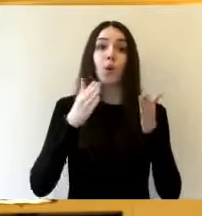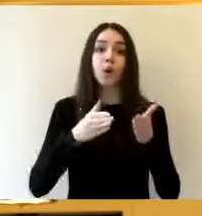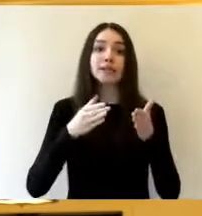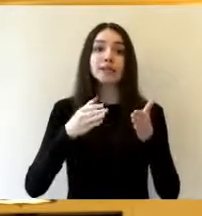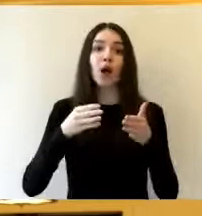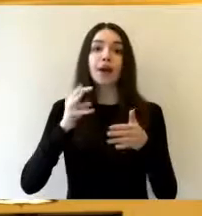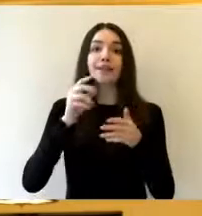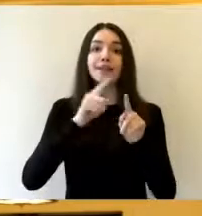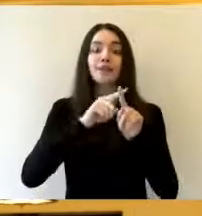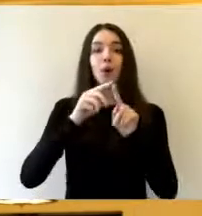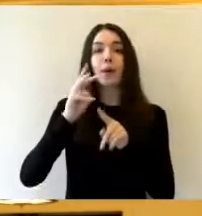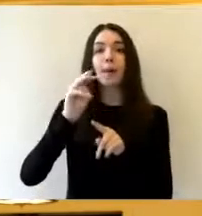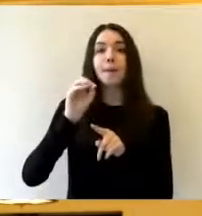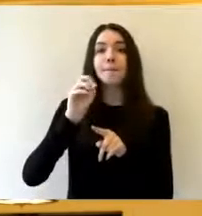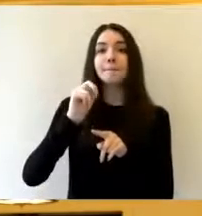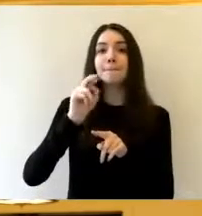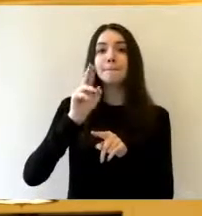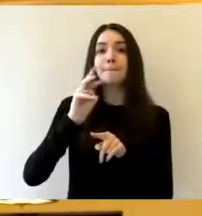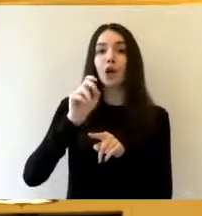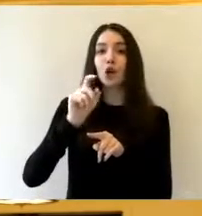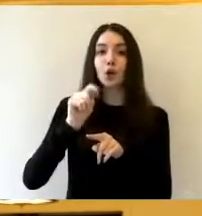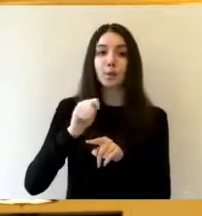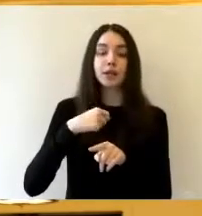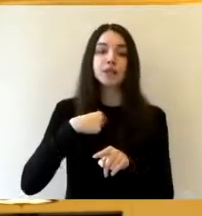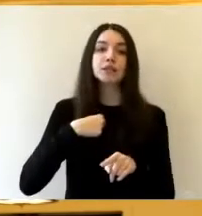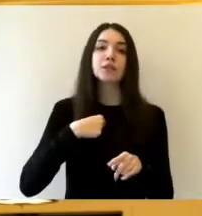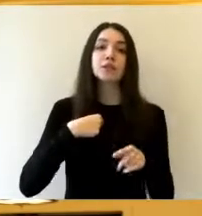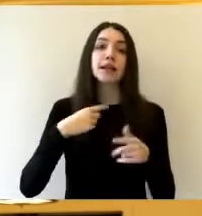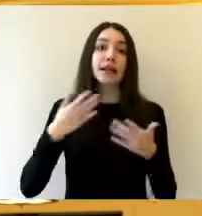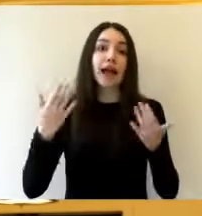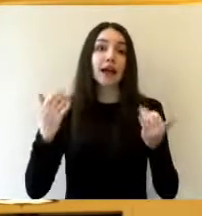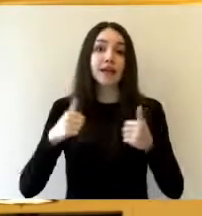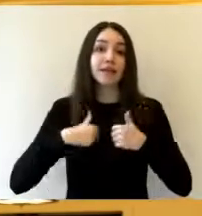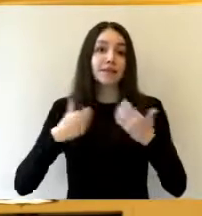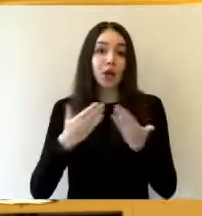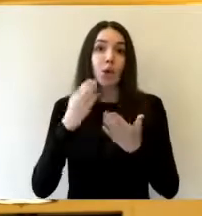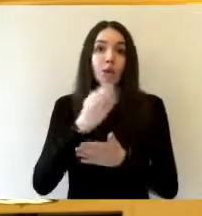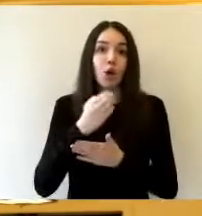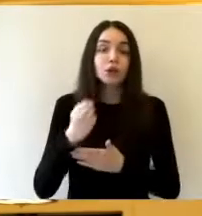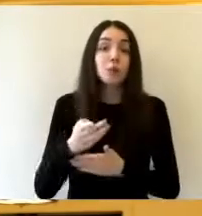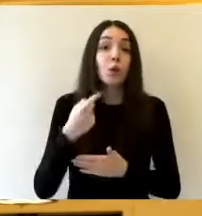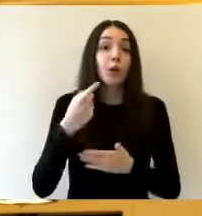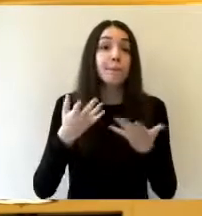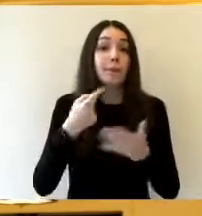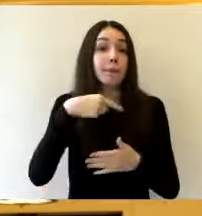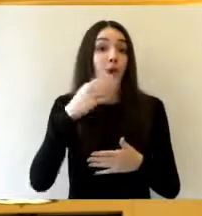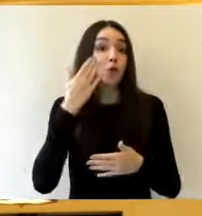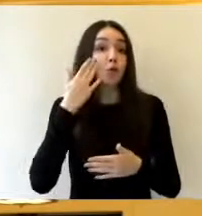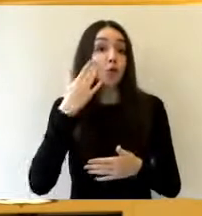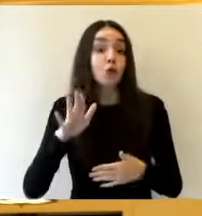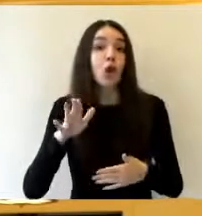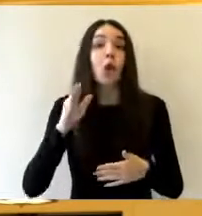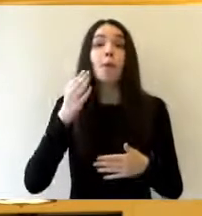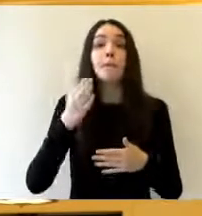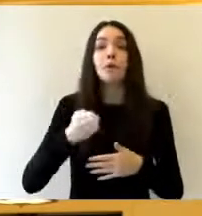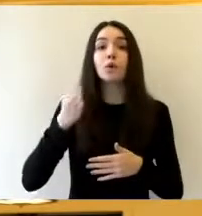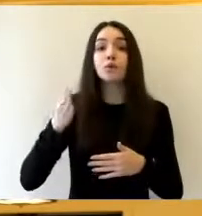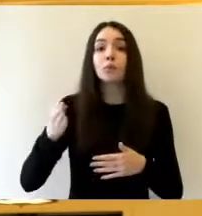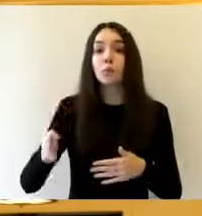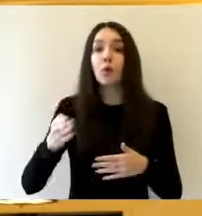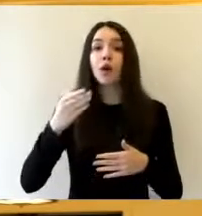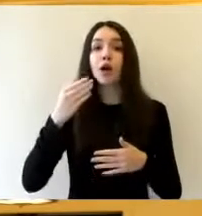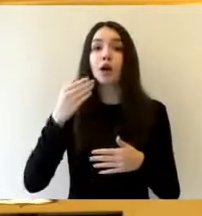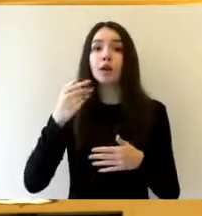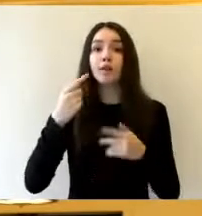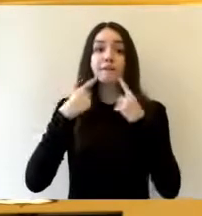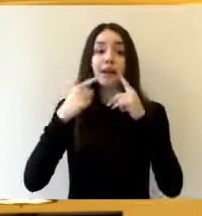here in Baltimore, the Monument City, which is not something most people realize, that Baltimore has kind of a history of being in service of these larger monuments